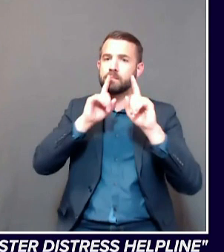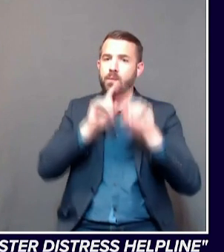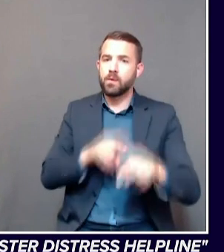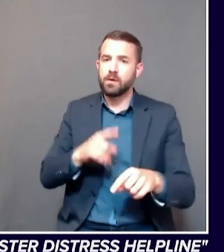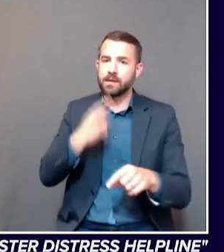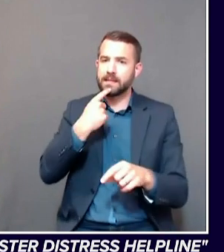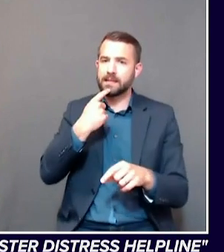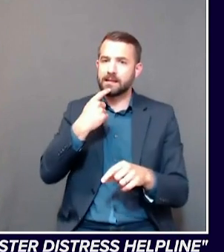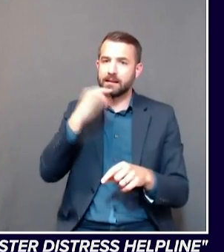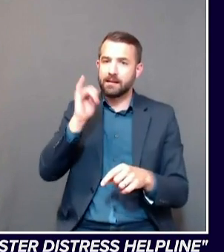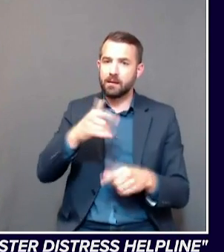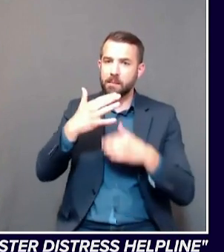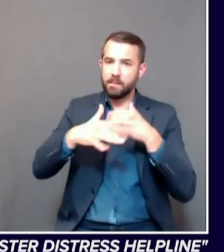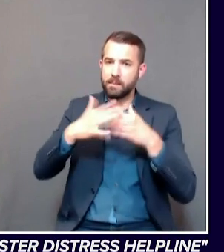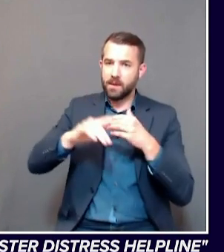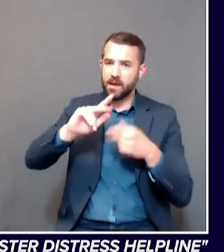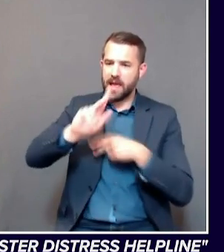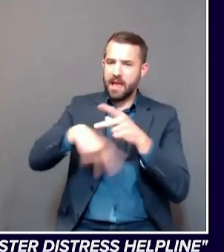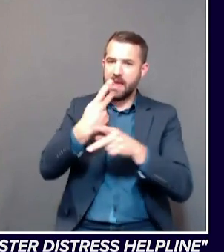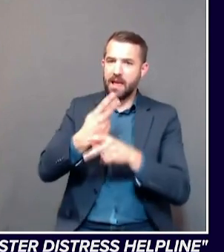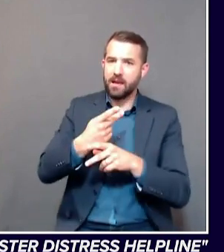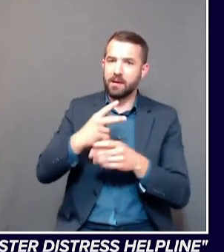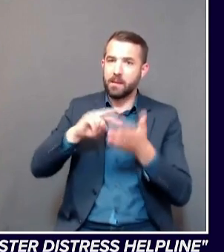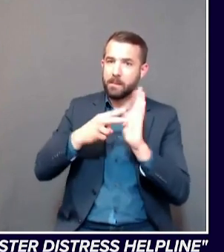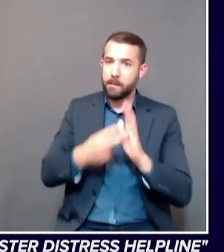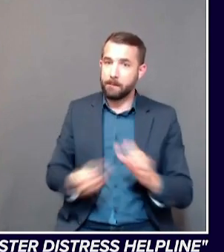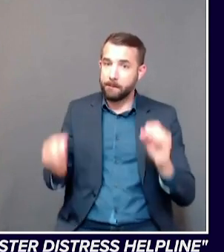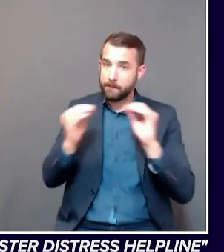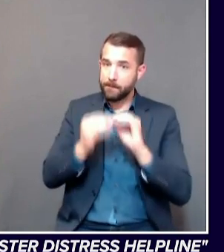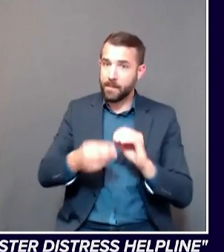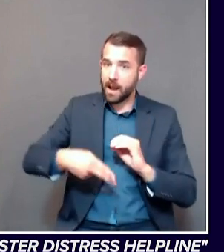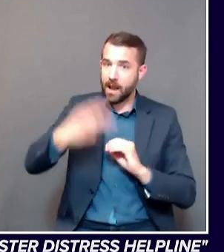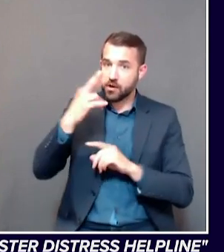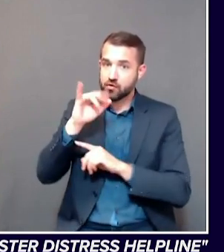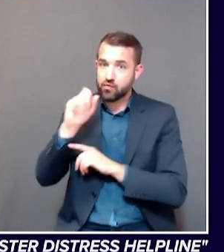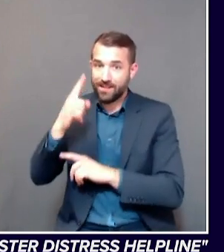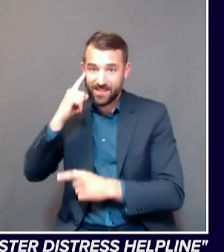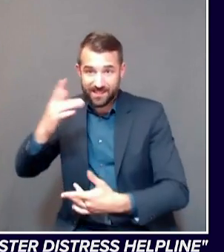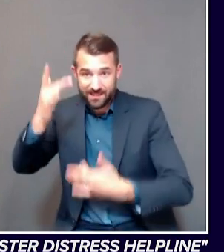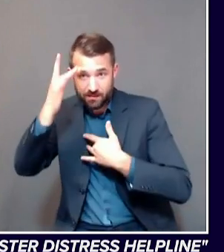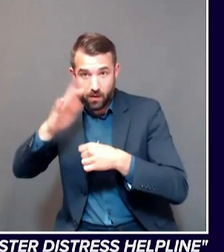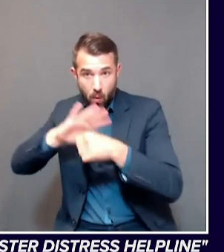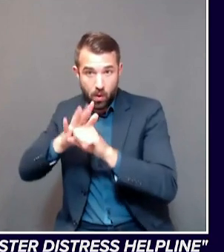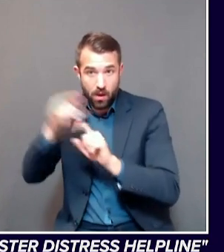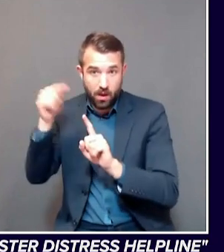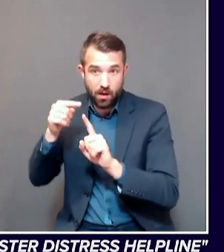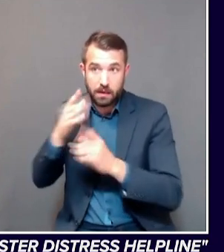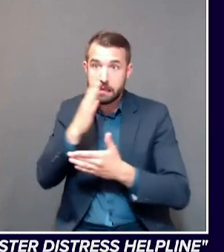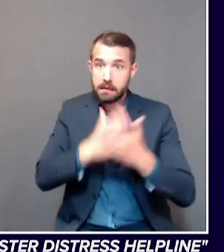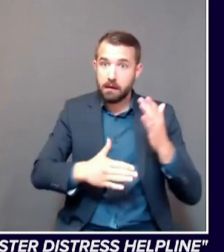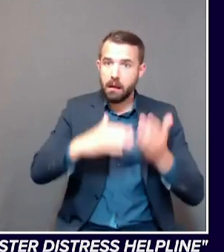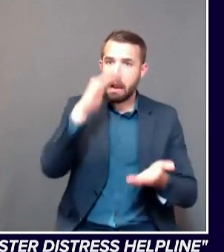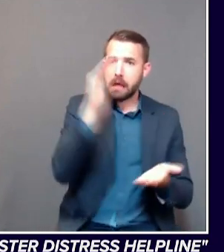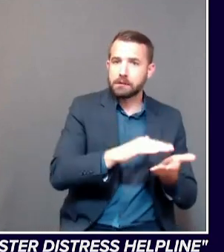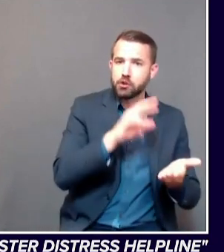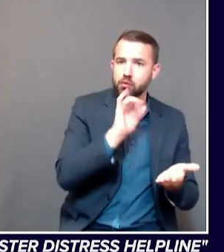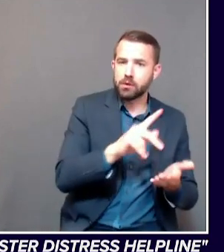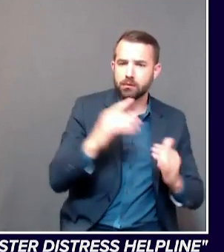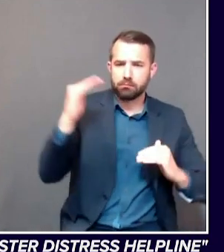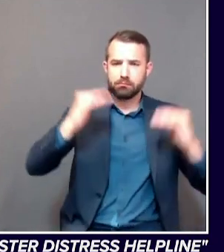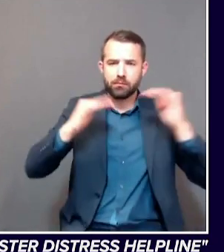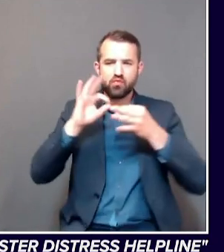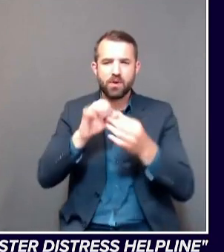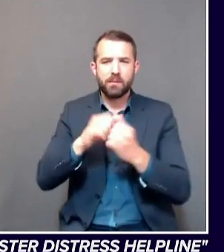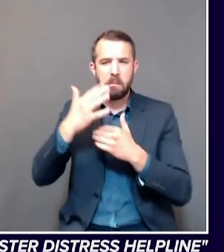getting COVID-19. Is that correct? And if so, what's your knowledge on that? There have been some reports of that, but none of those at